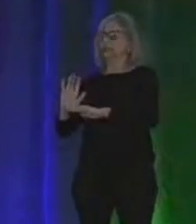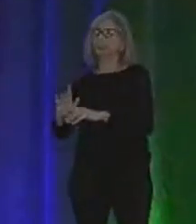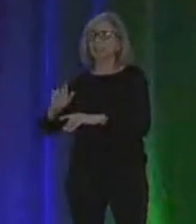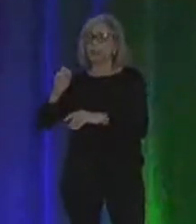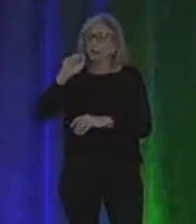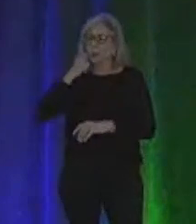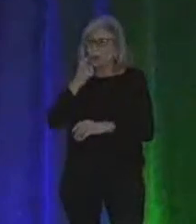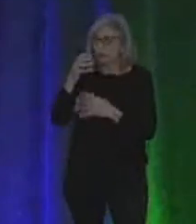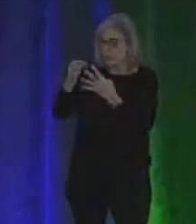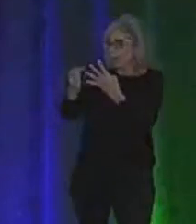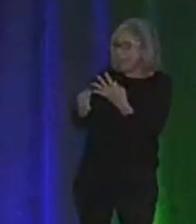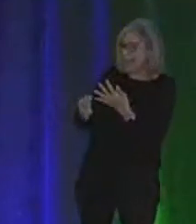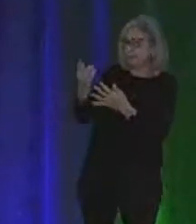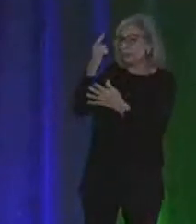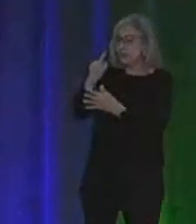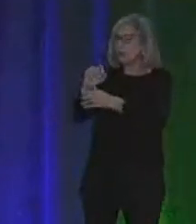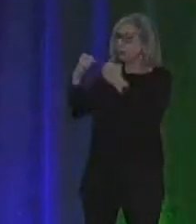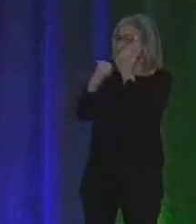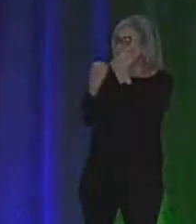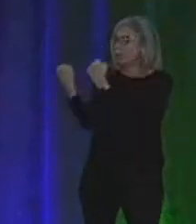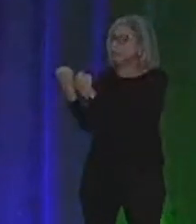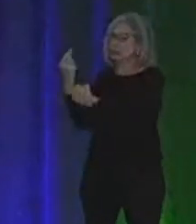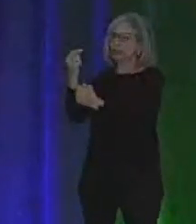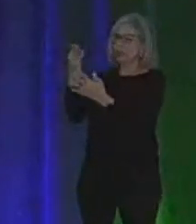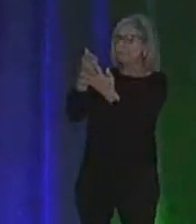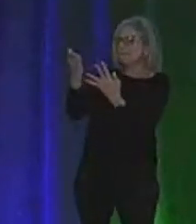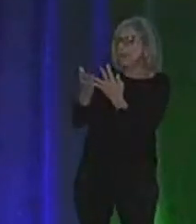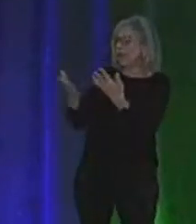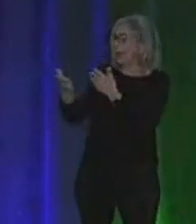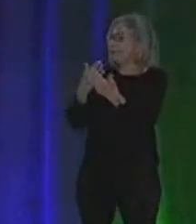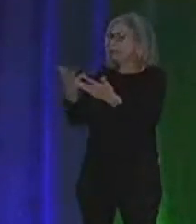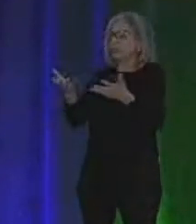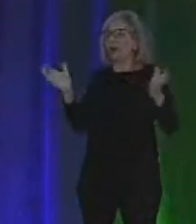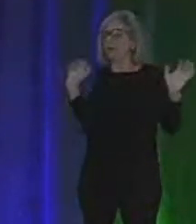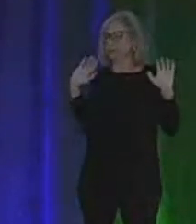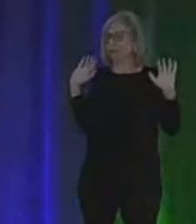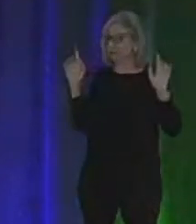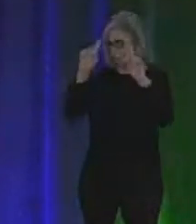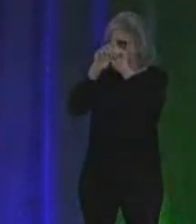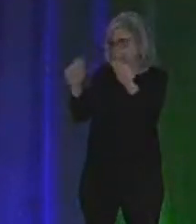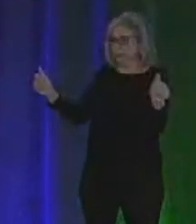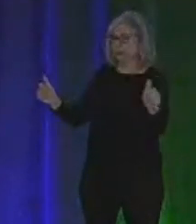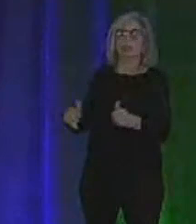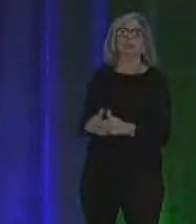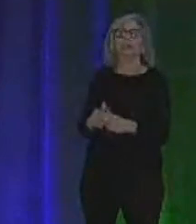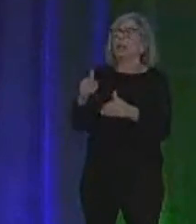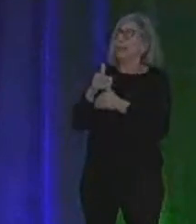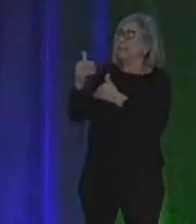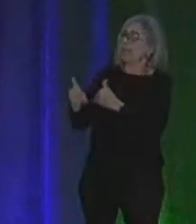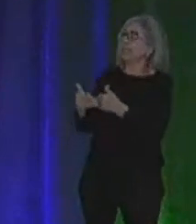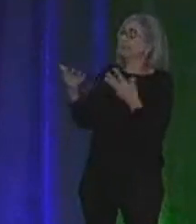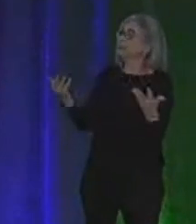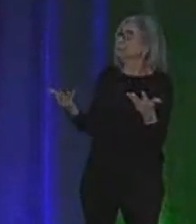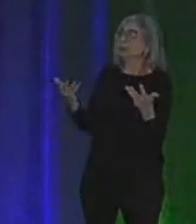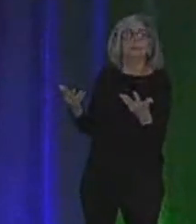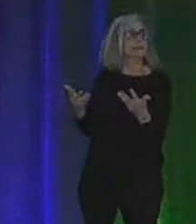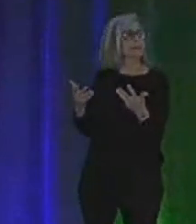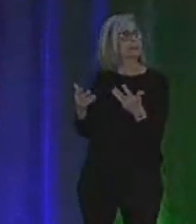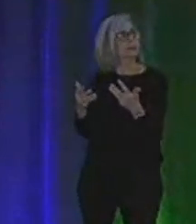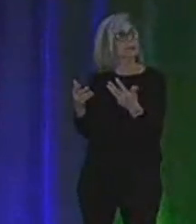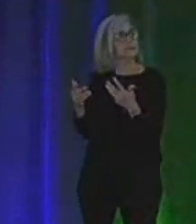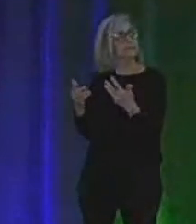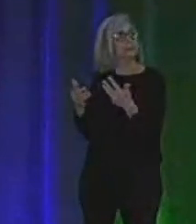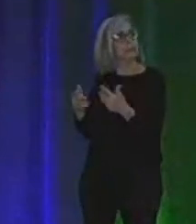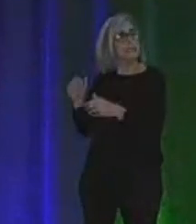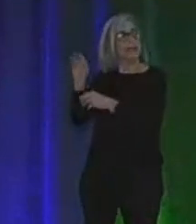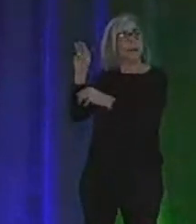have the option to kind of structure or do your file structure however you want. So next up is our metadata API, and really